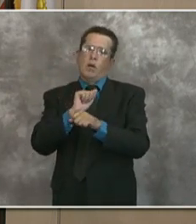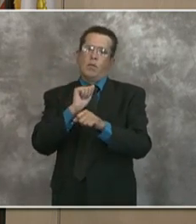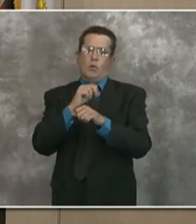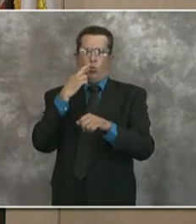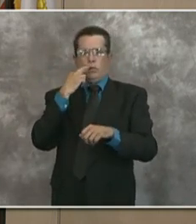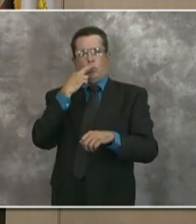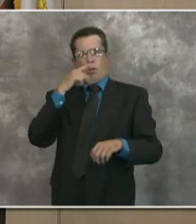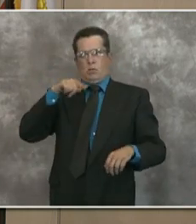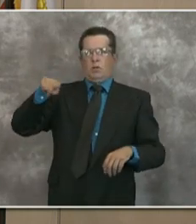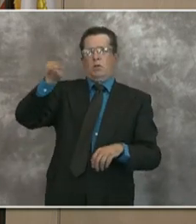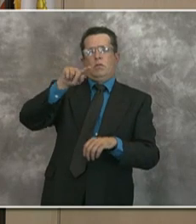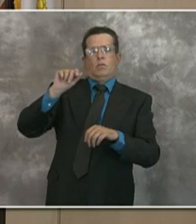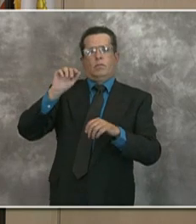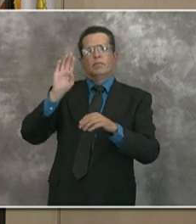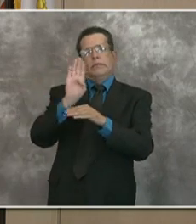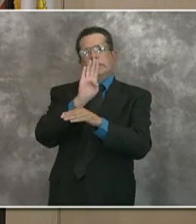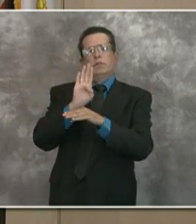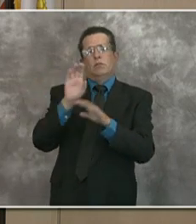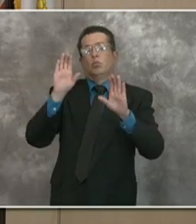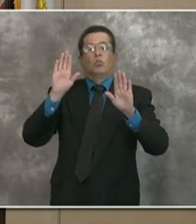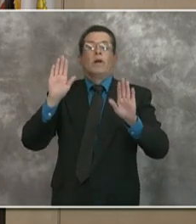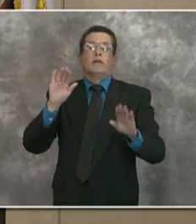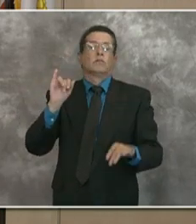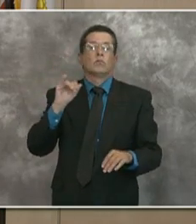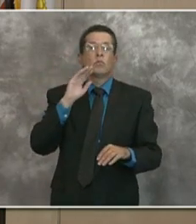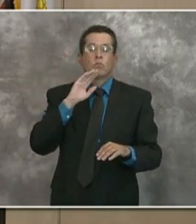restaurant industry is implementing.